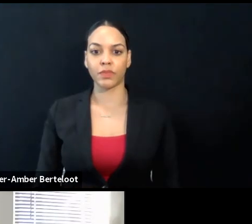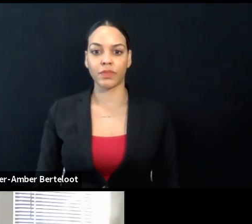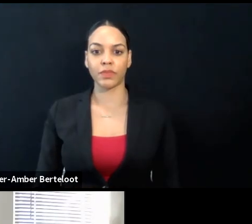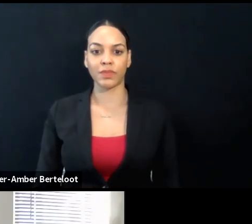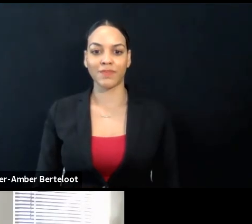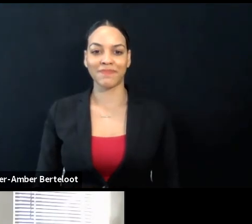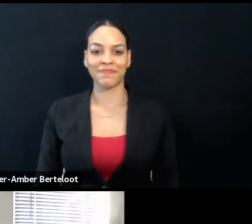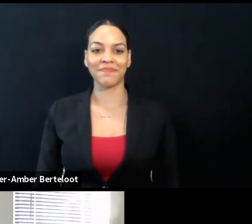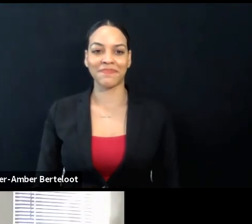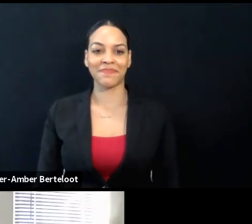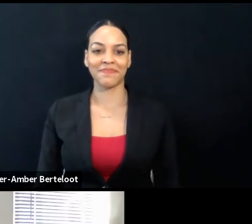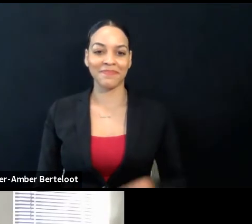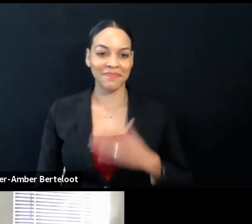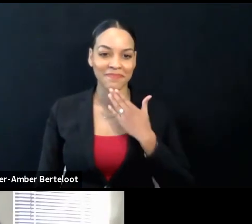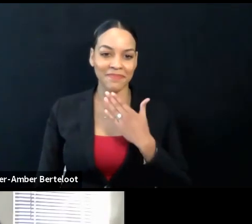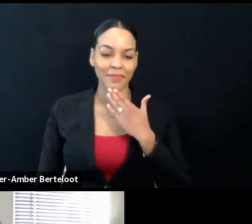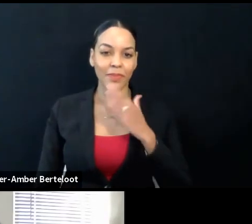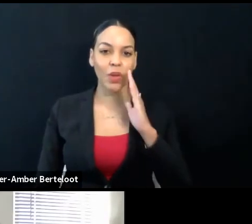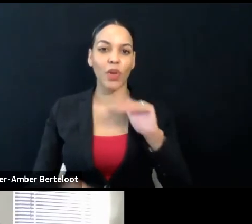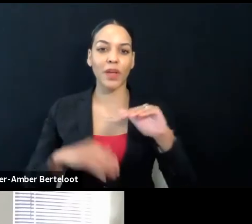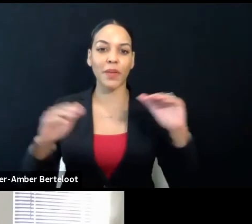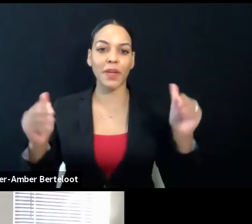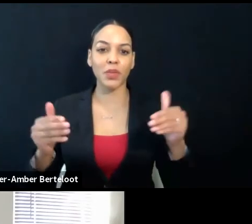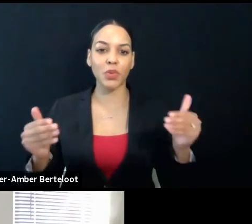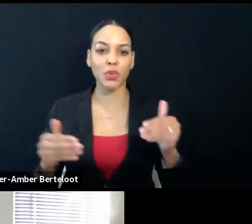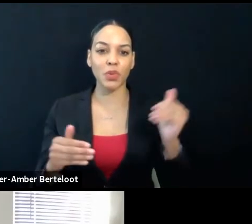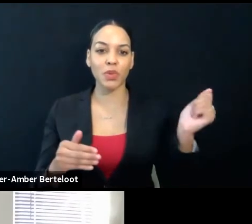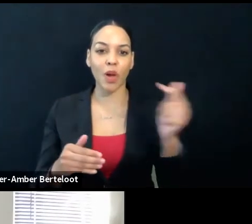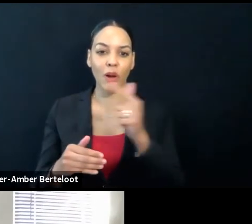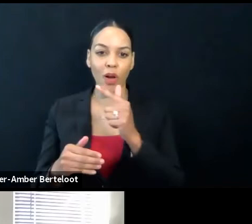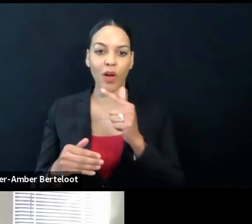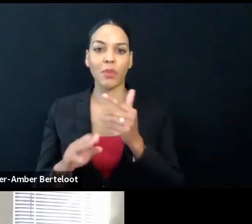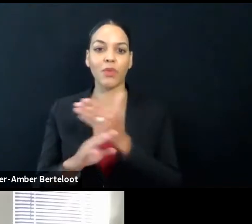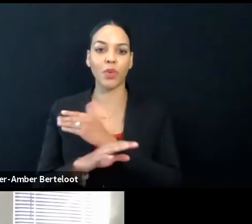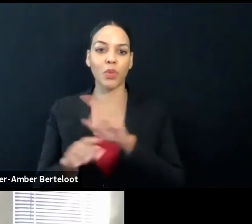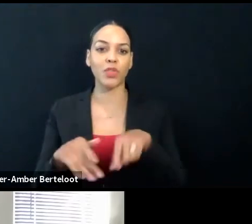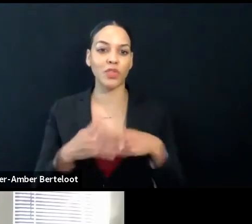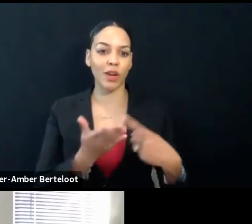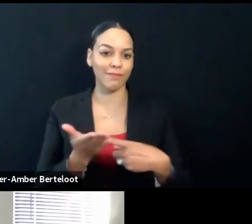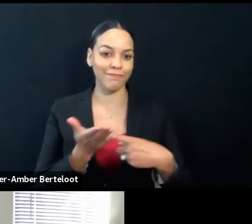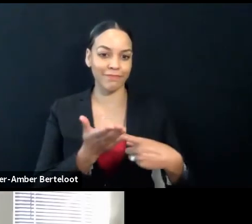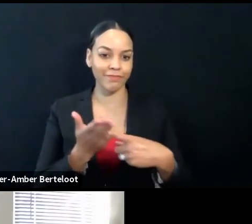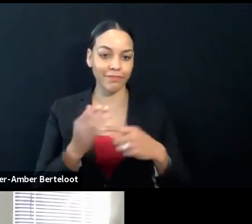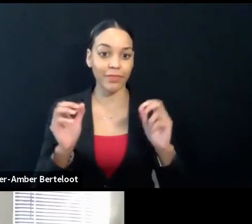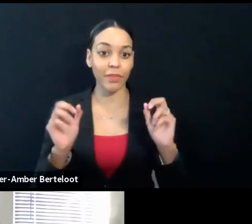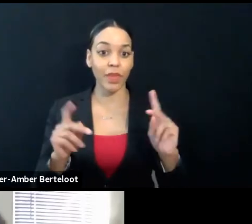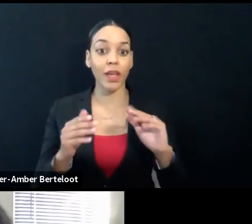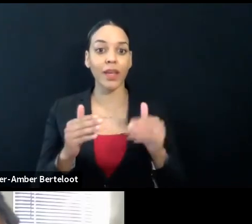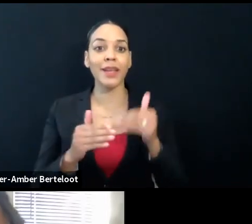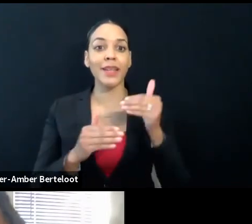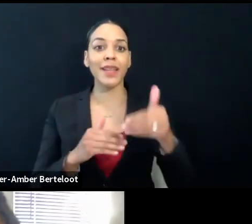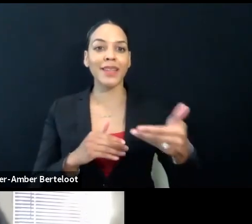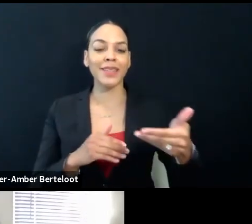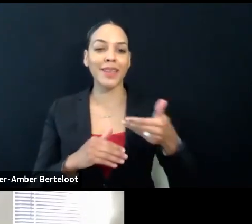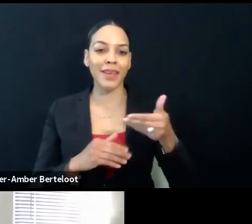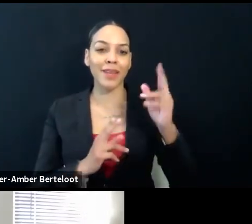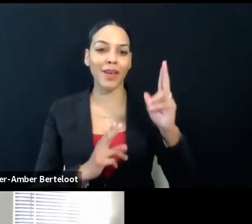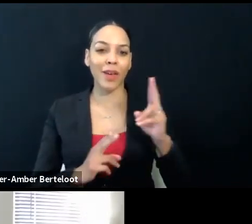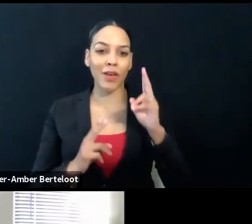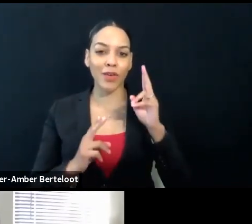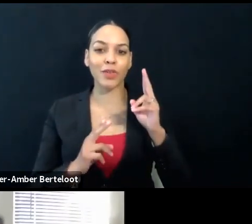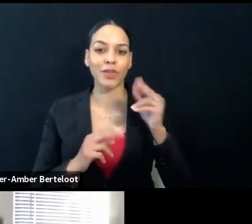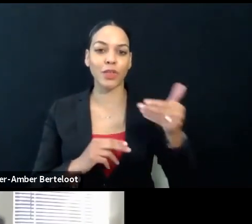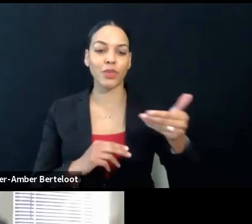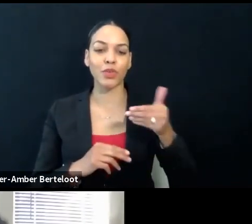Thank you. I'm going to introduce everybody before we all start speaking with one another. So my next guest that I'm privileged to introduce